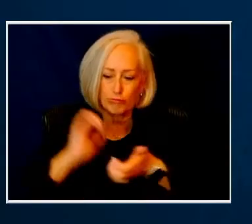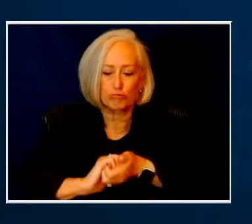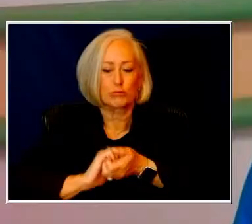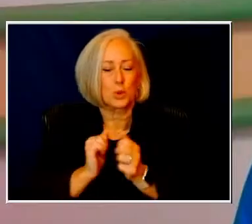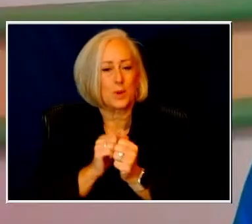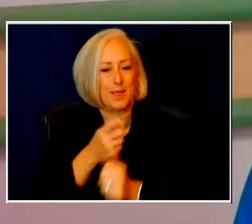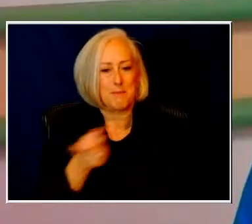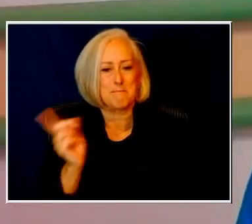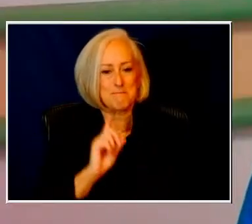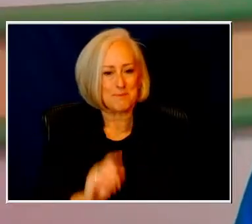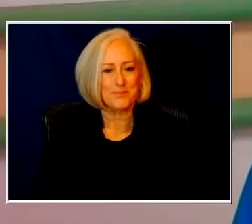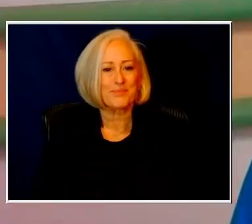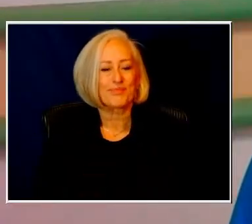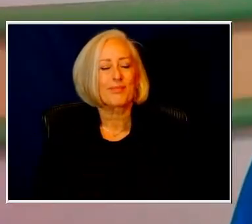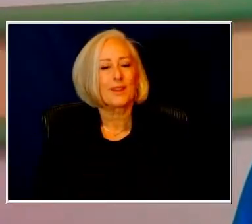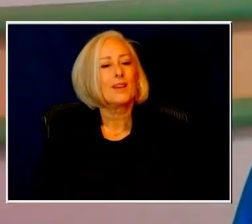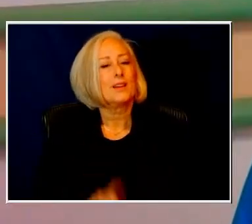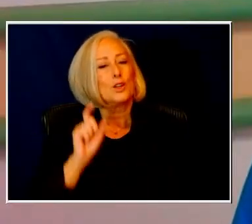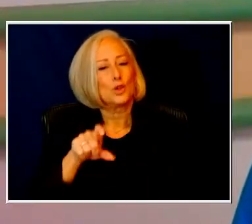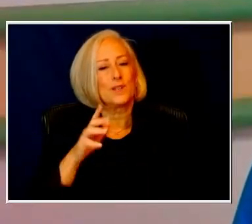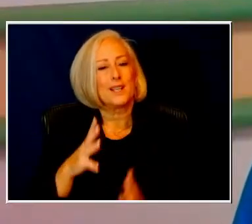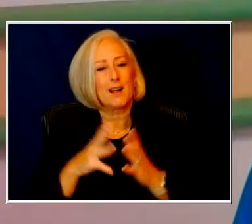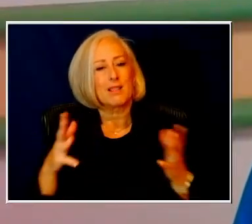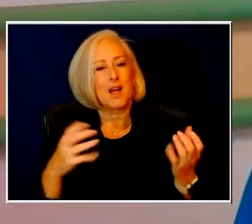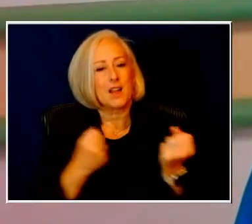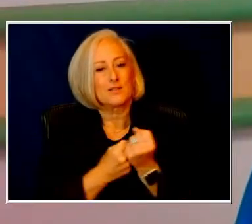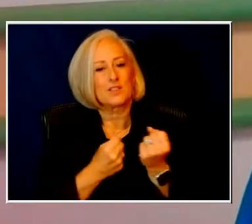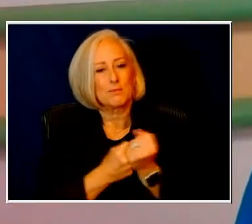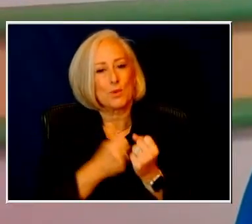yeah, you need a lot of support for these